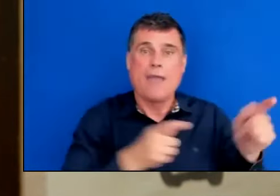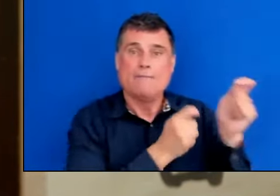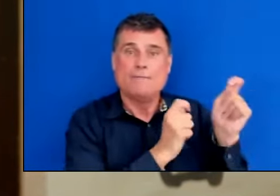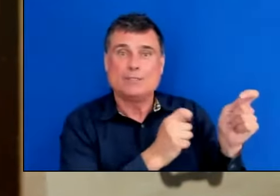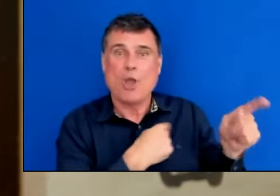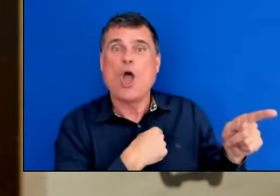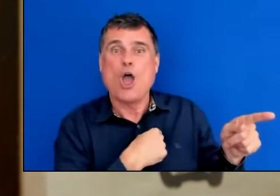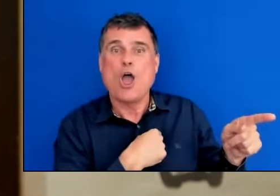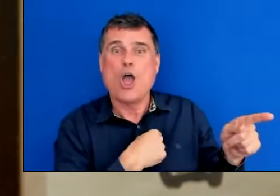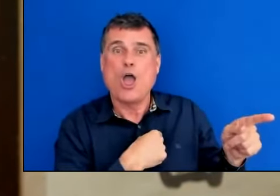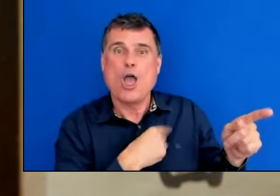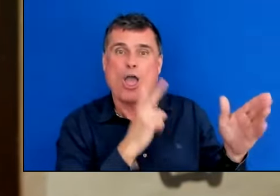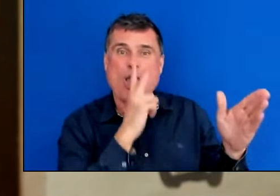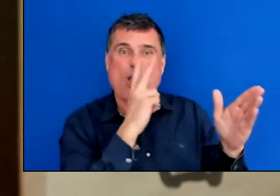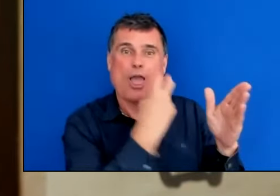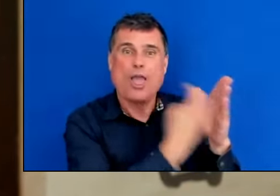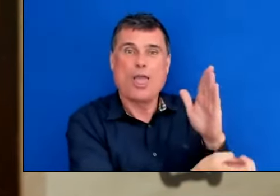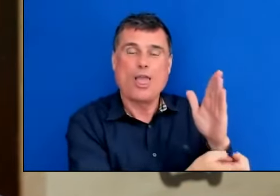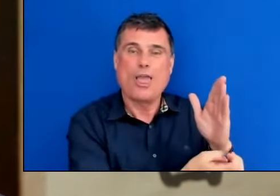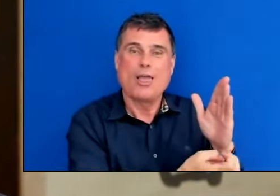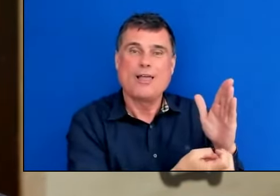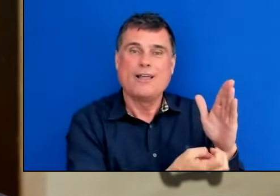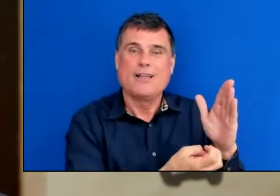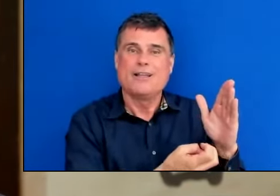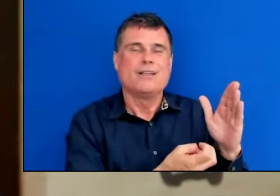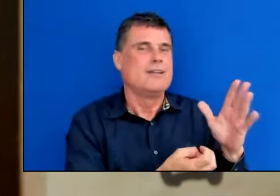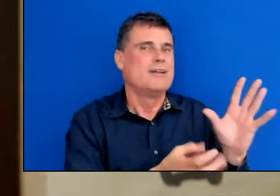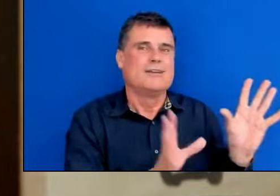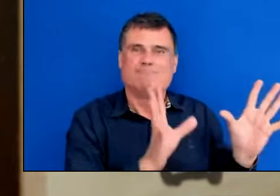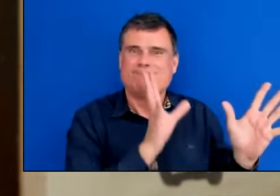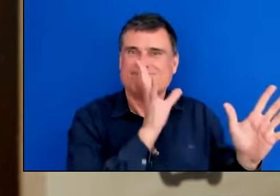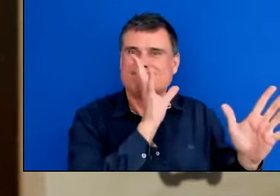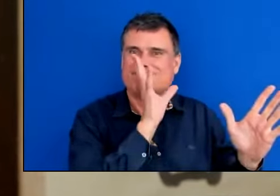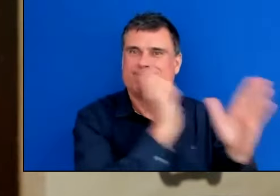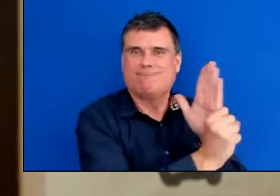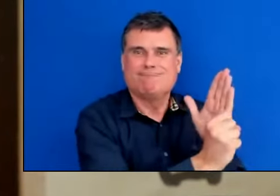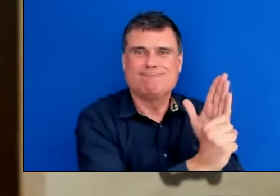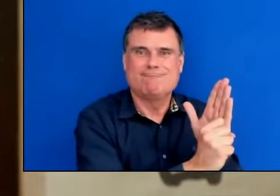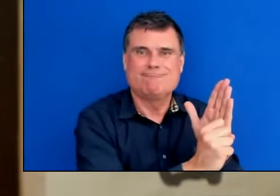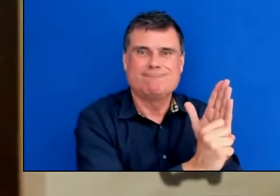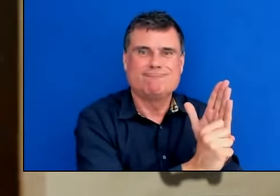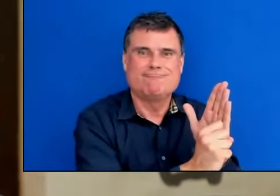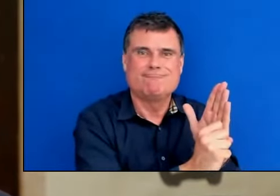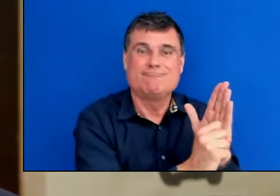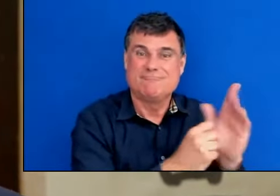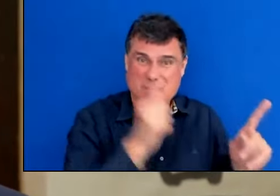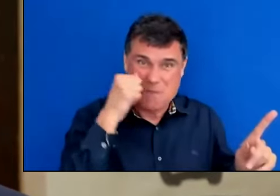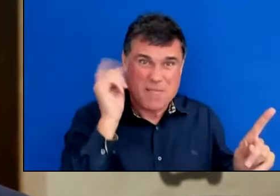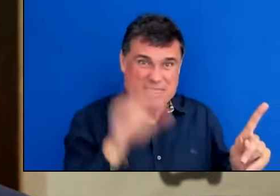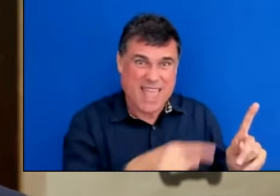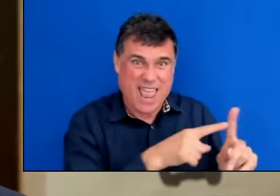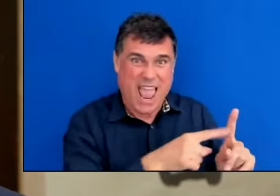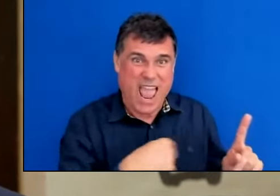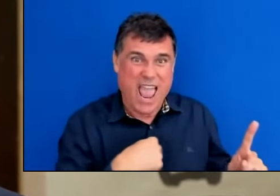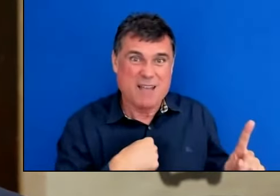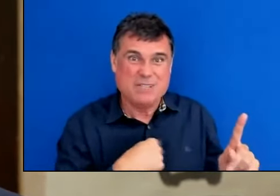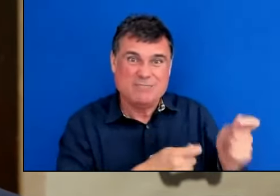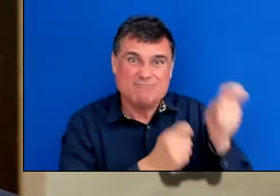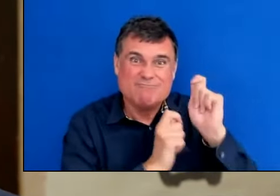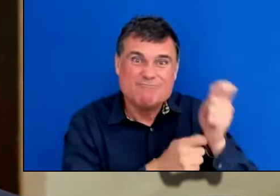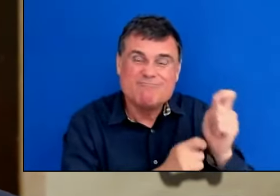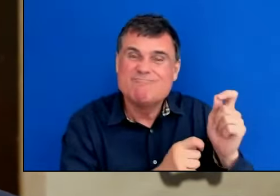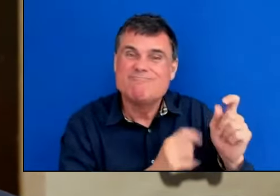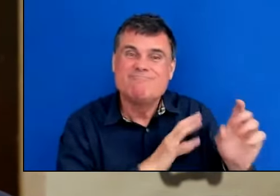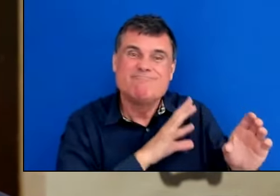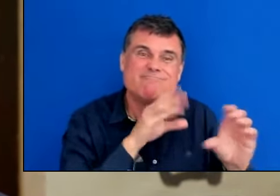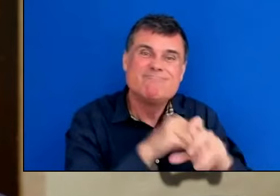I became an Asahi fan, and just shortly after that event, Paul will remember the Canadian moment